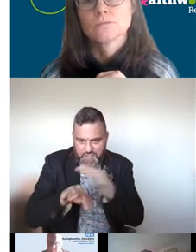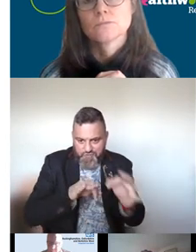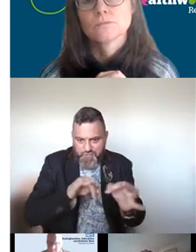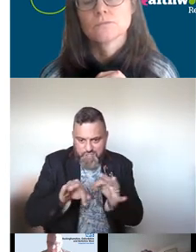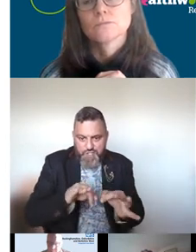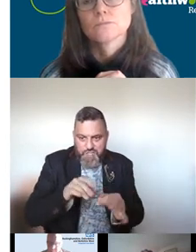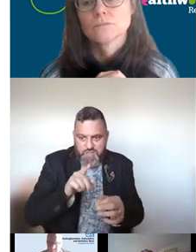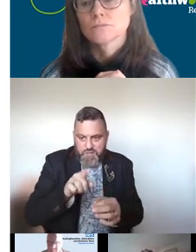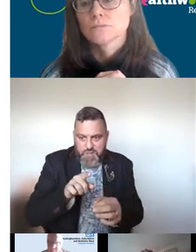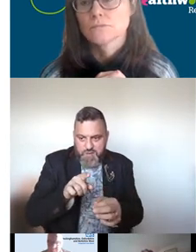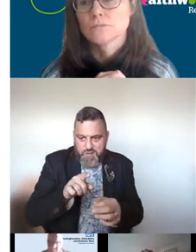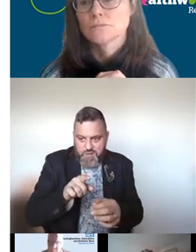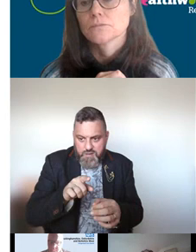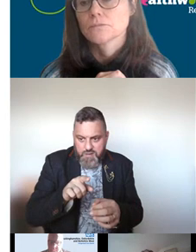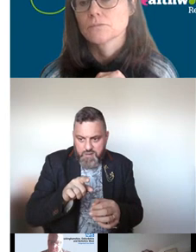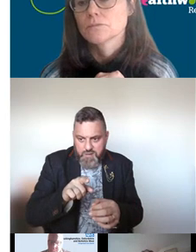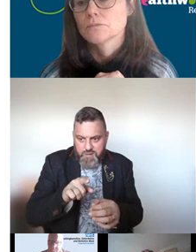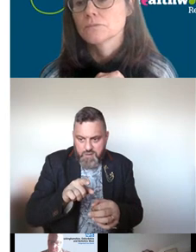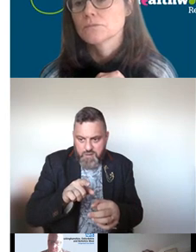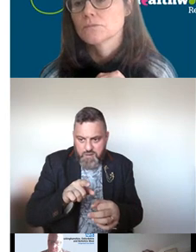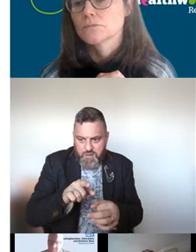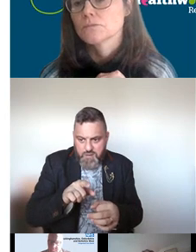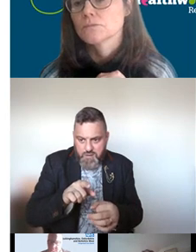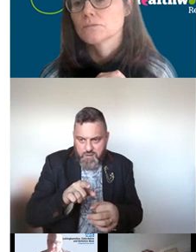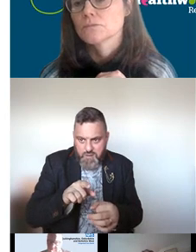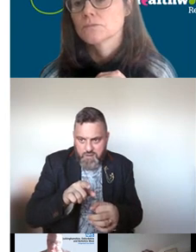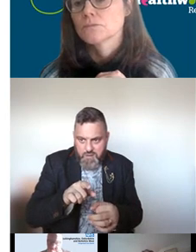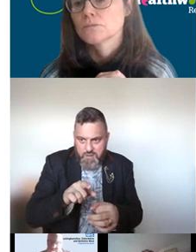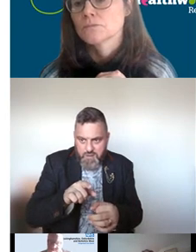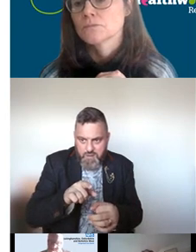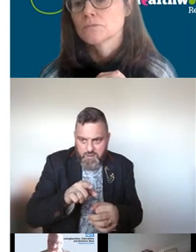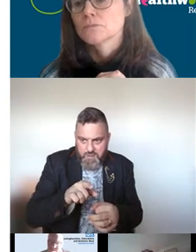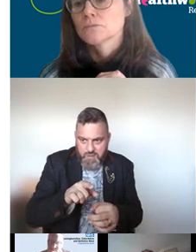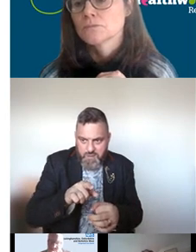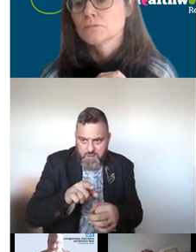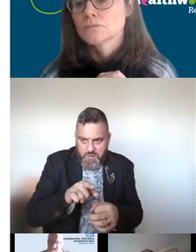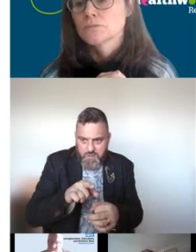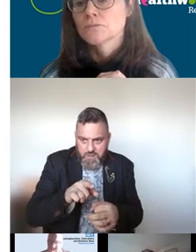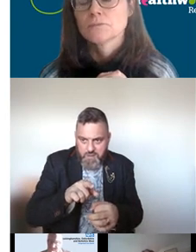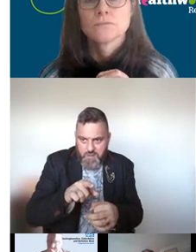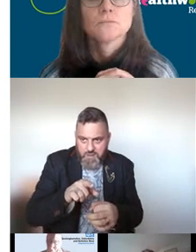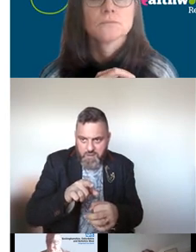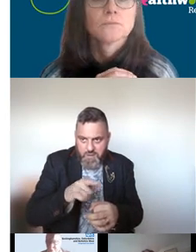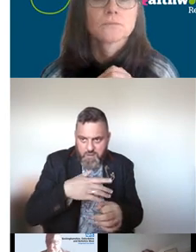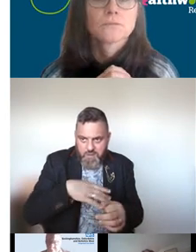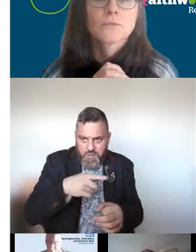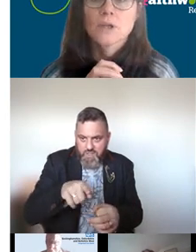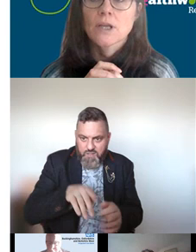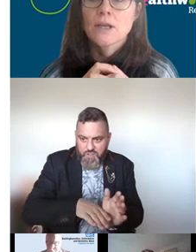certainly a public health strategic priority in terms of how we develop this into the future.